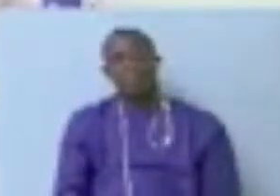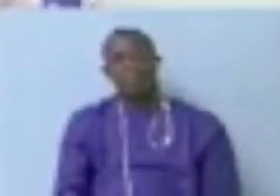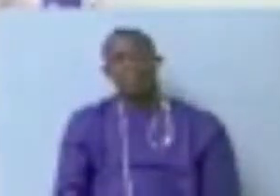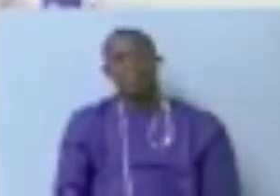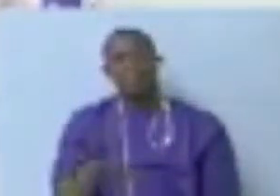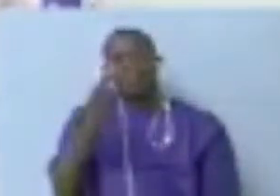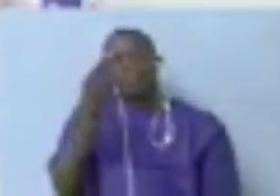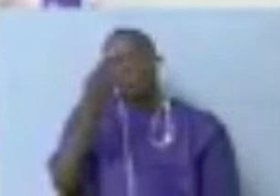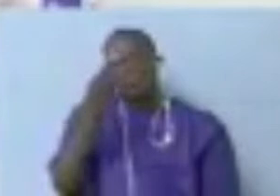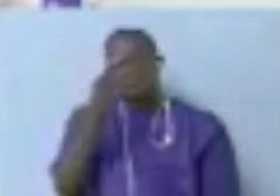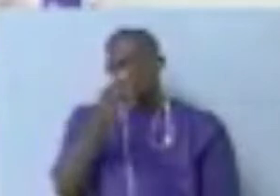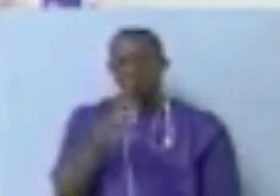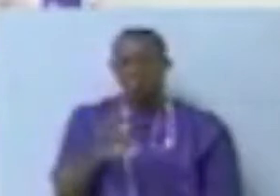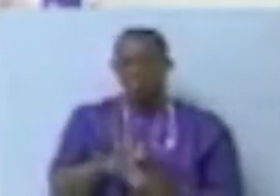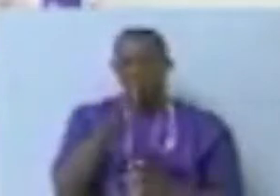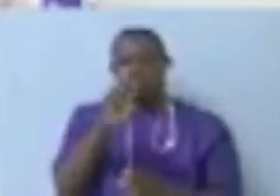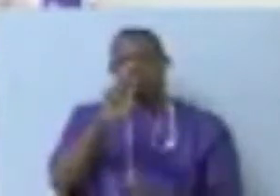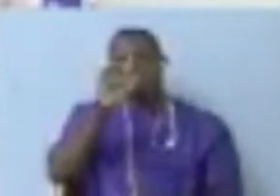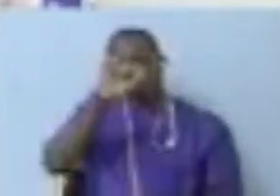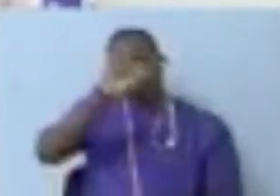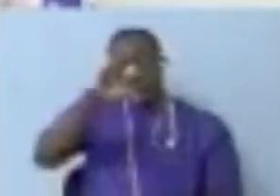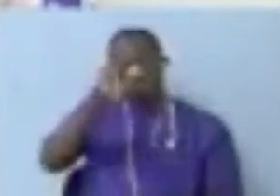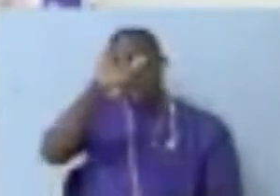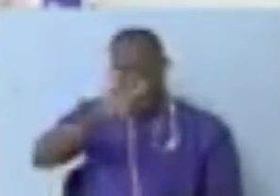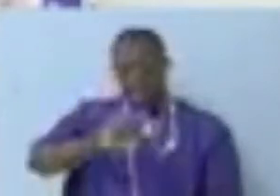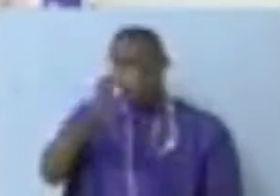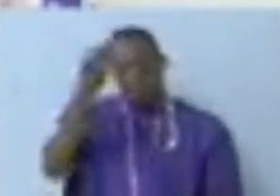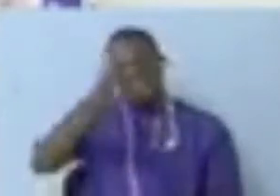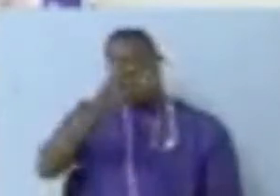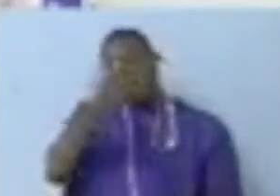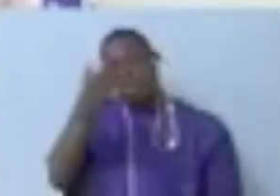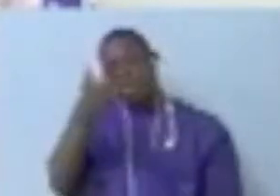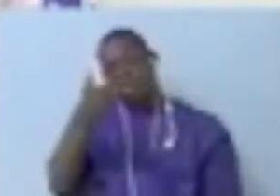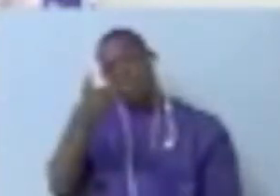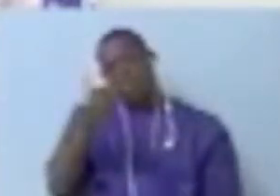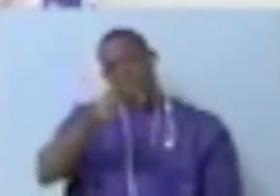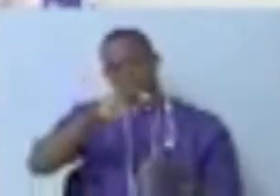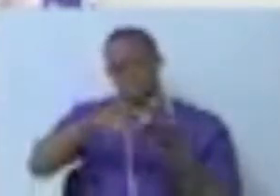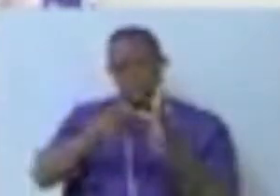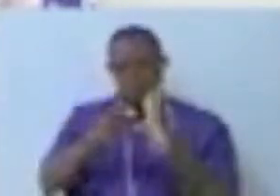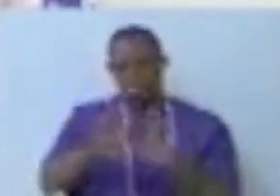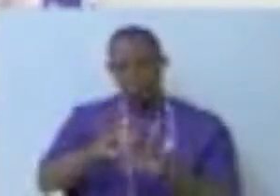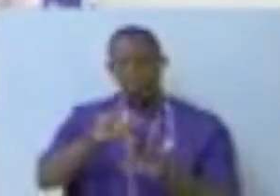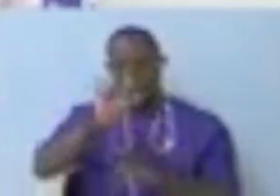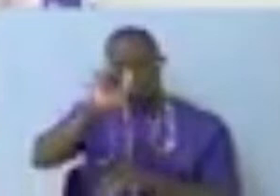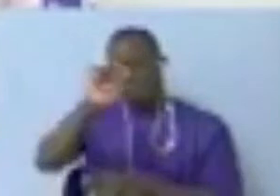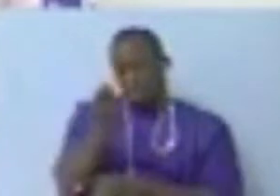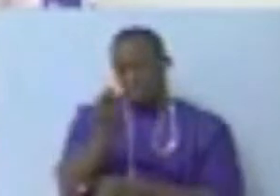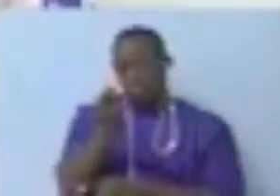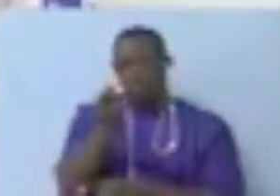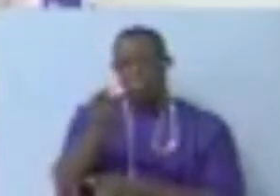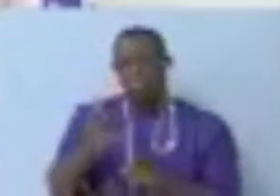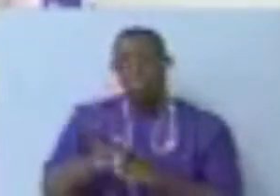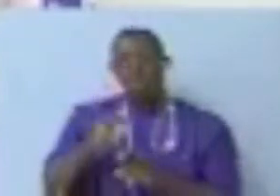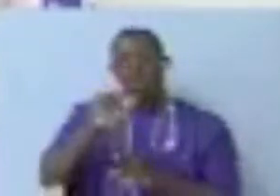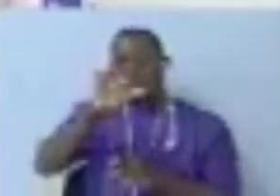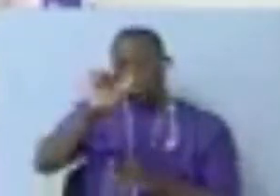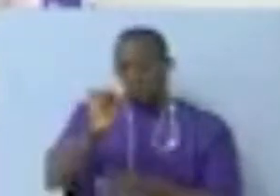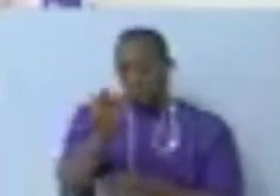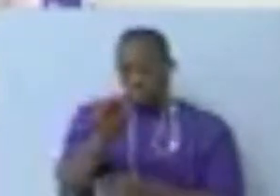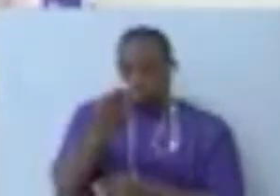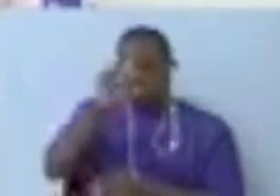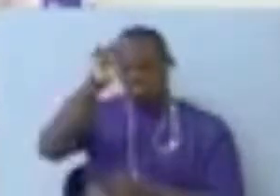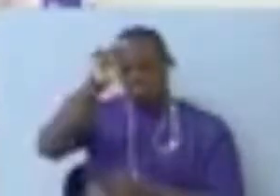1st July 1996. July Karo Telefolo 1996. So by August, by November